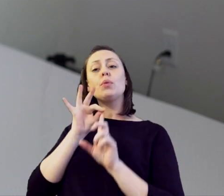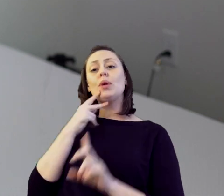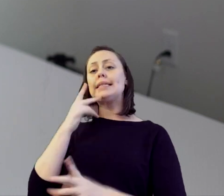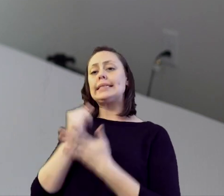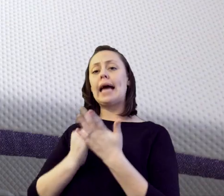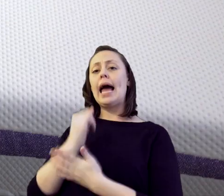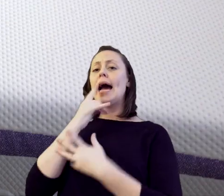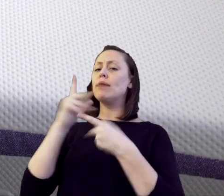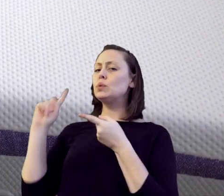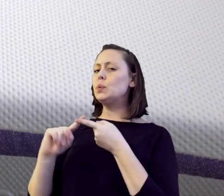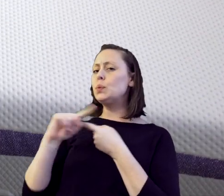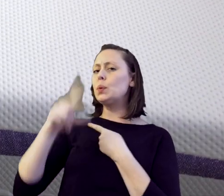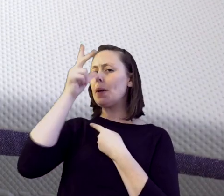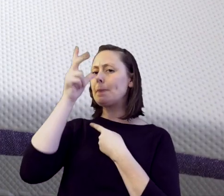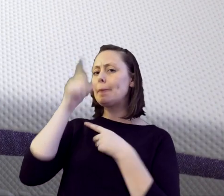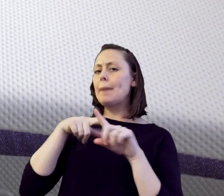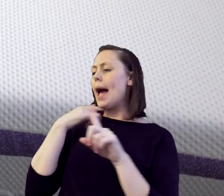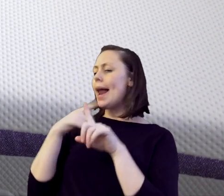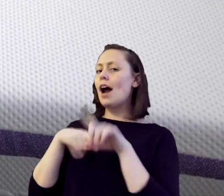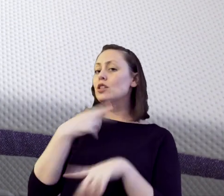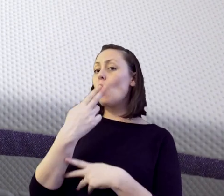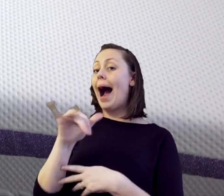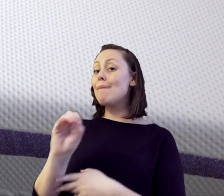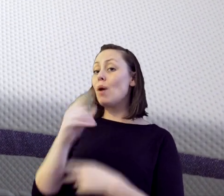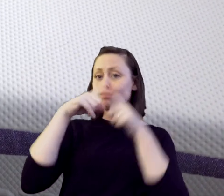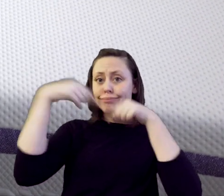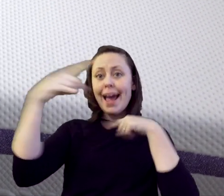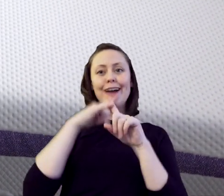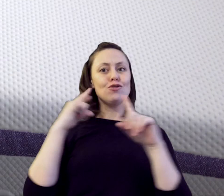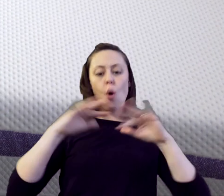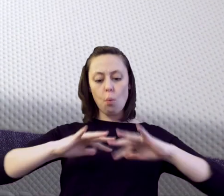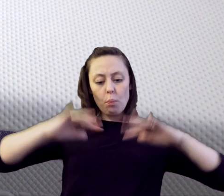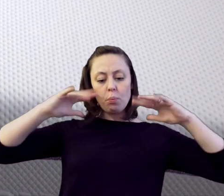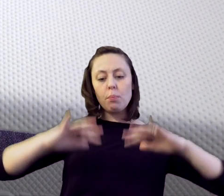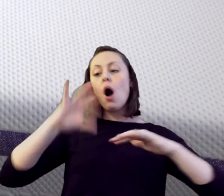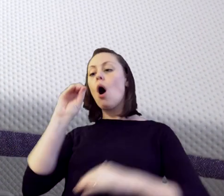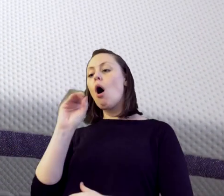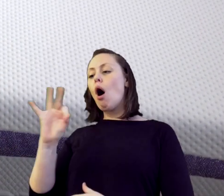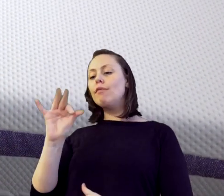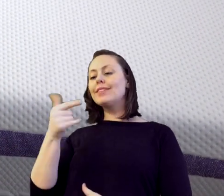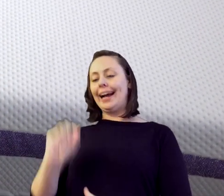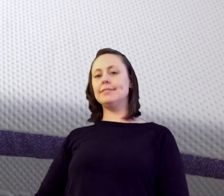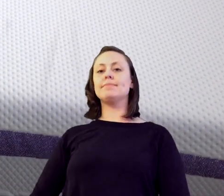deters dust mites and is hypoallergenic and has no off-gassing.